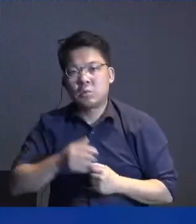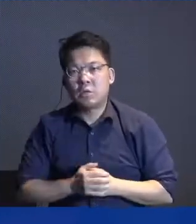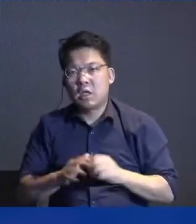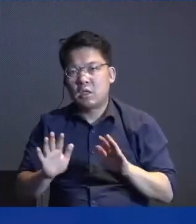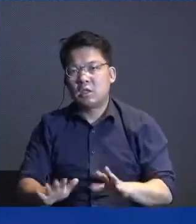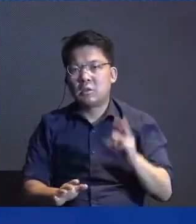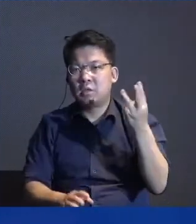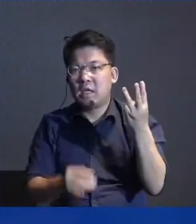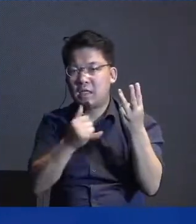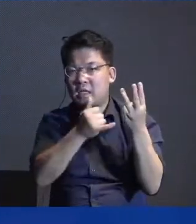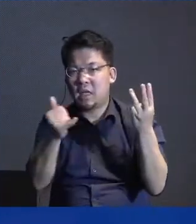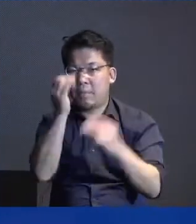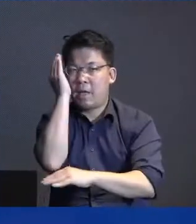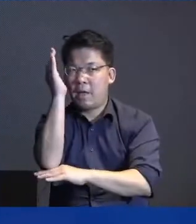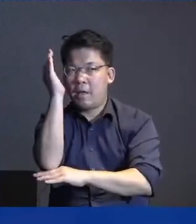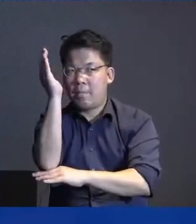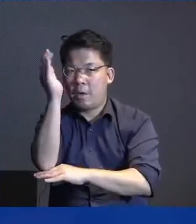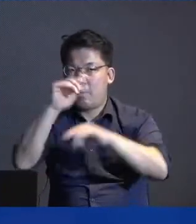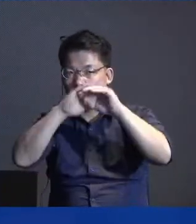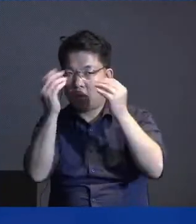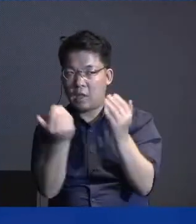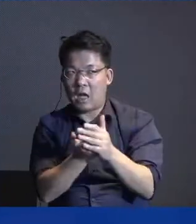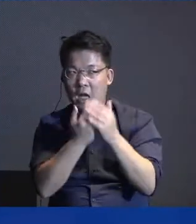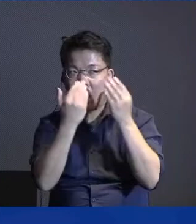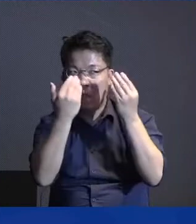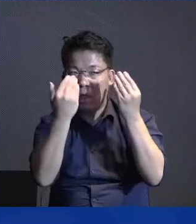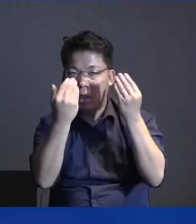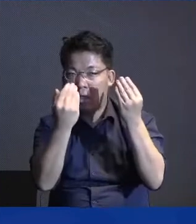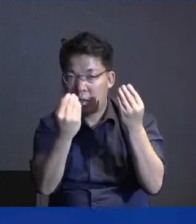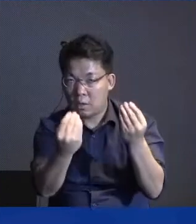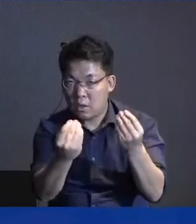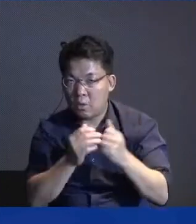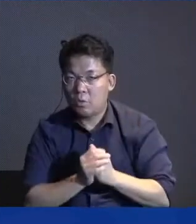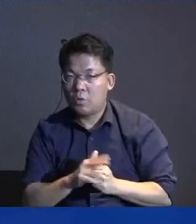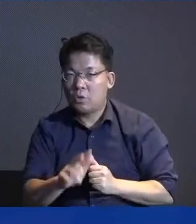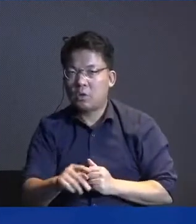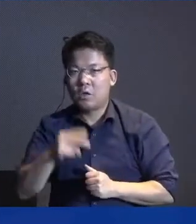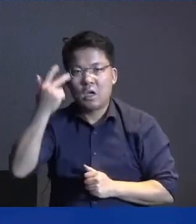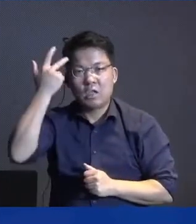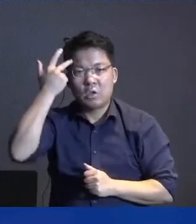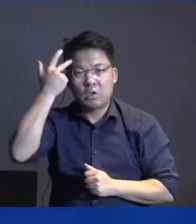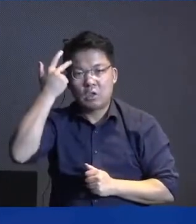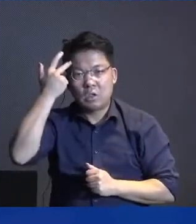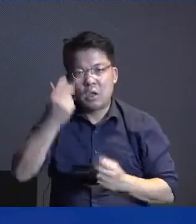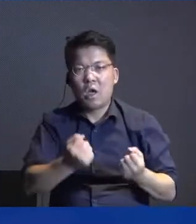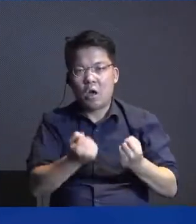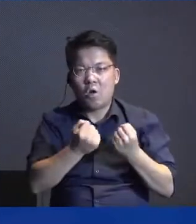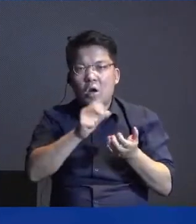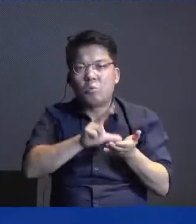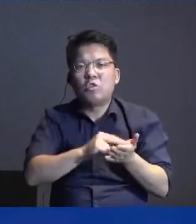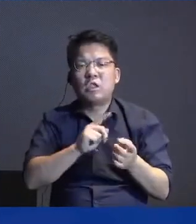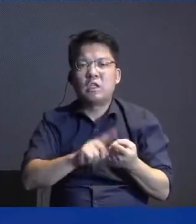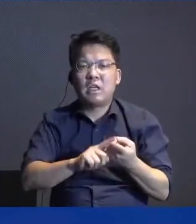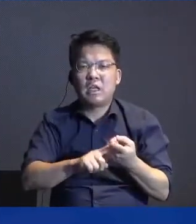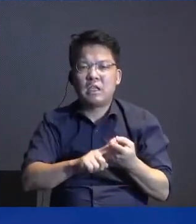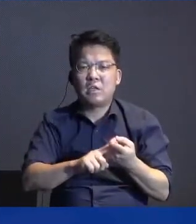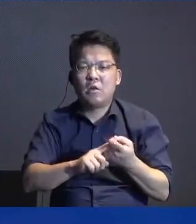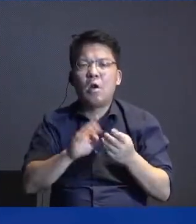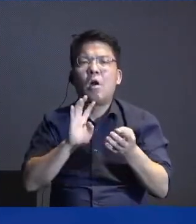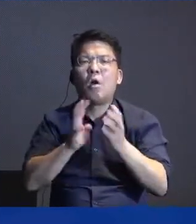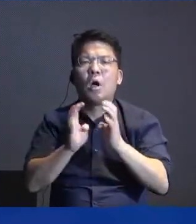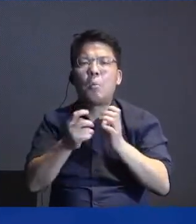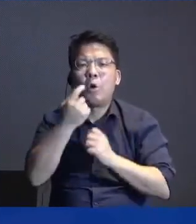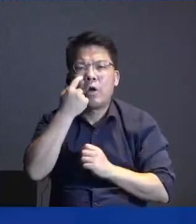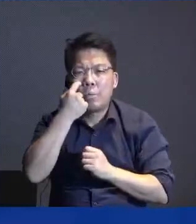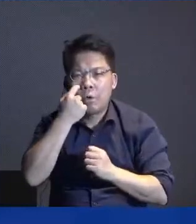their discussions on mental health issues of older adults and human rights. So now